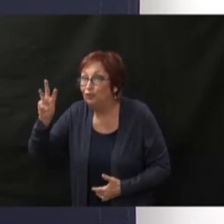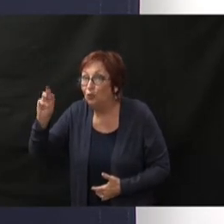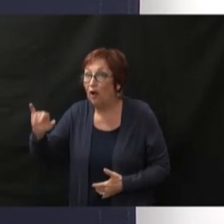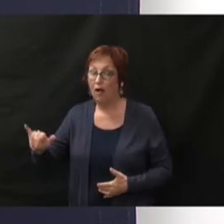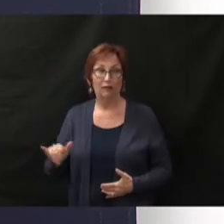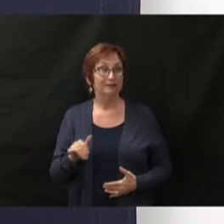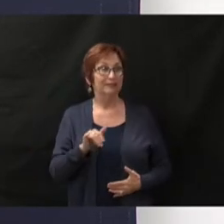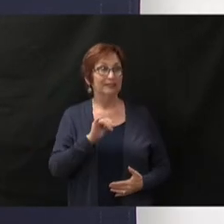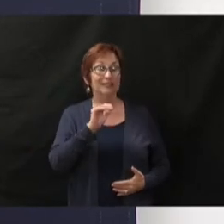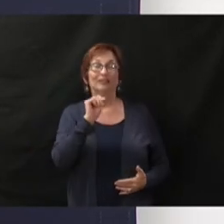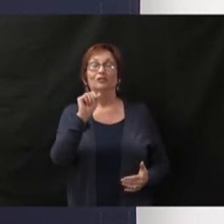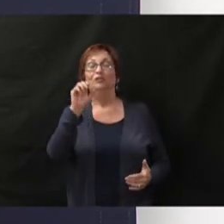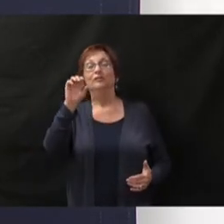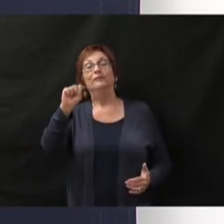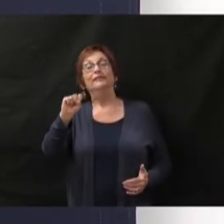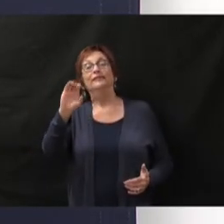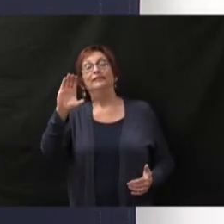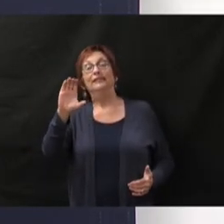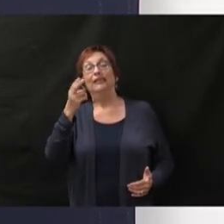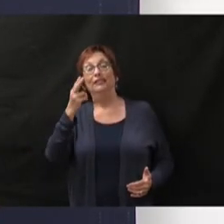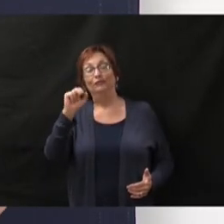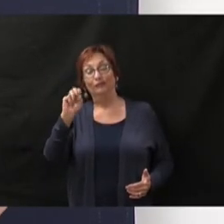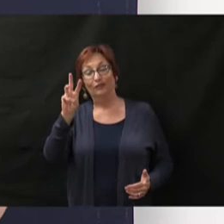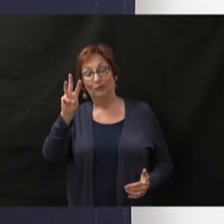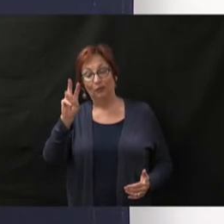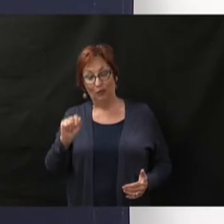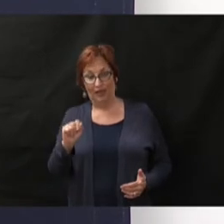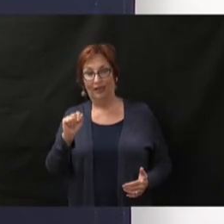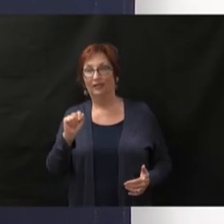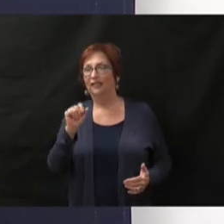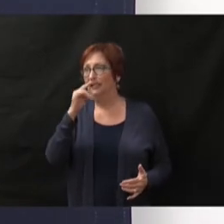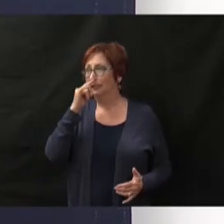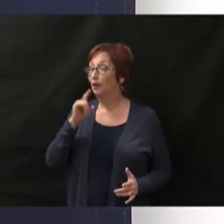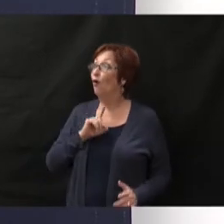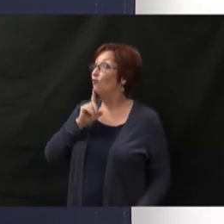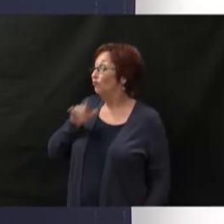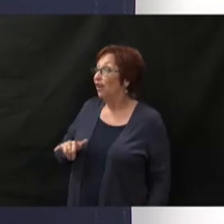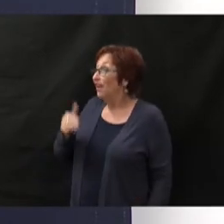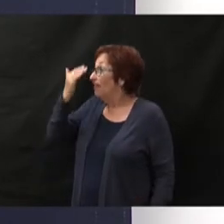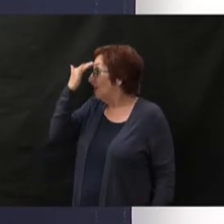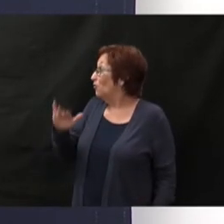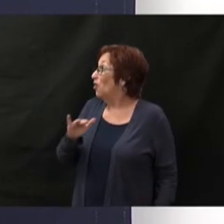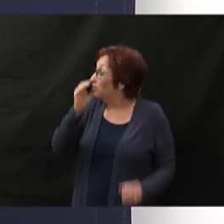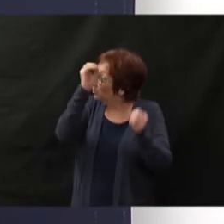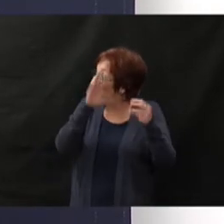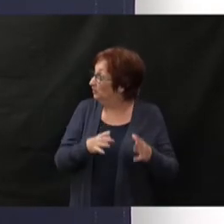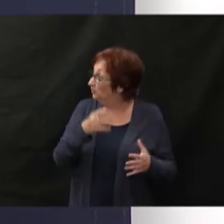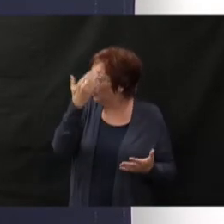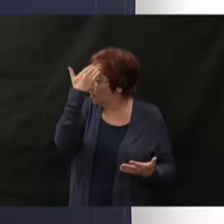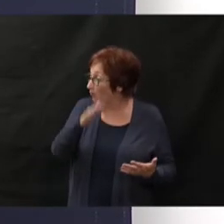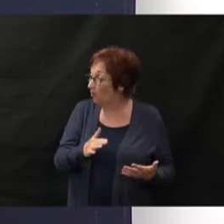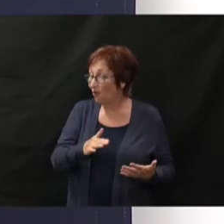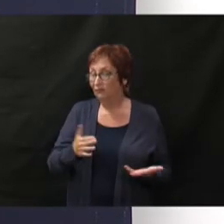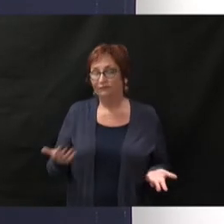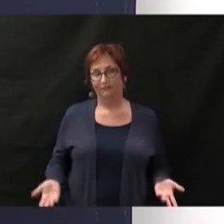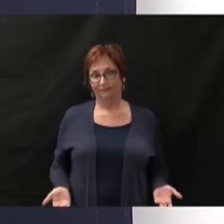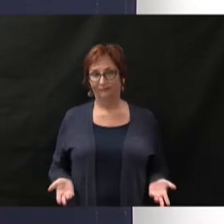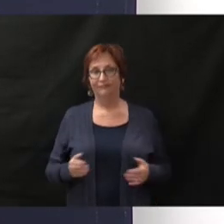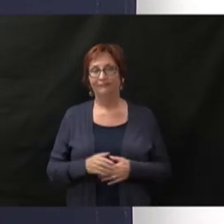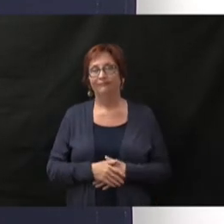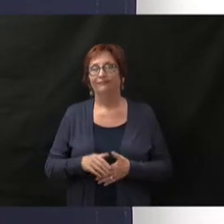said, yeah, now you can go back and show your teacher. Okay, so let's turn to page